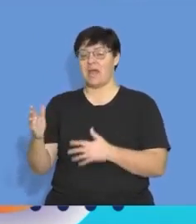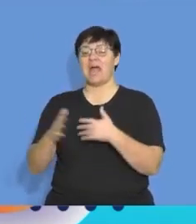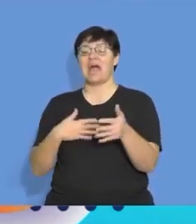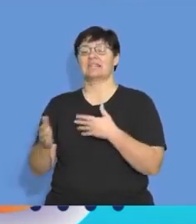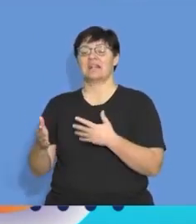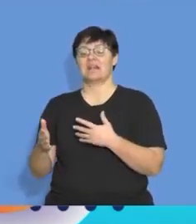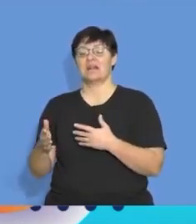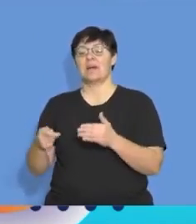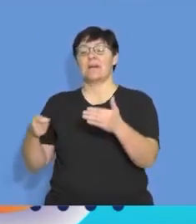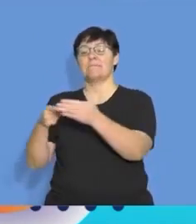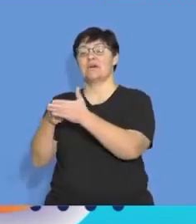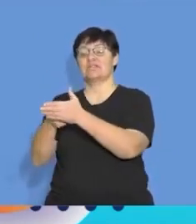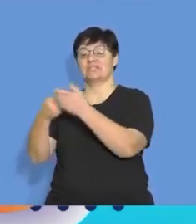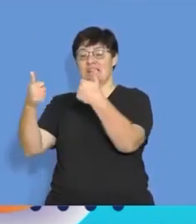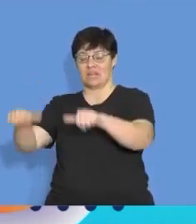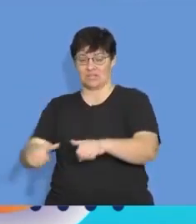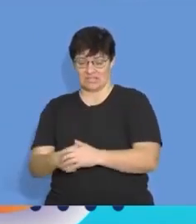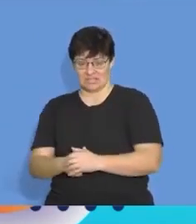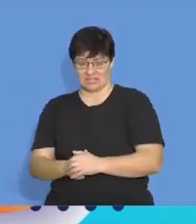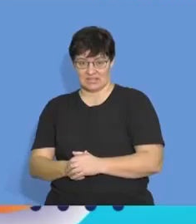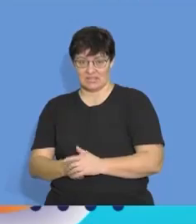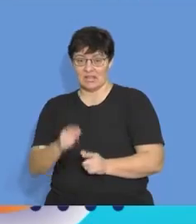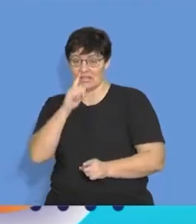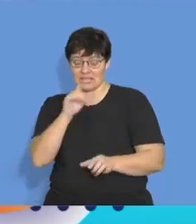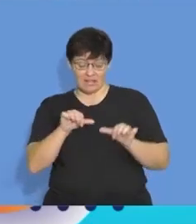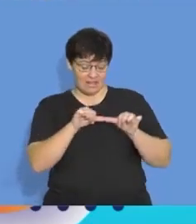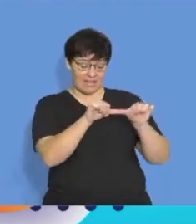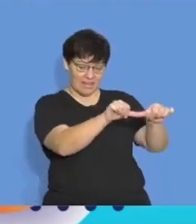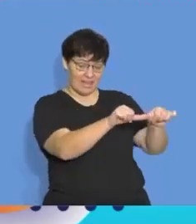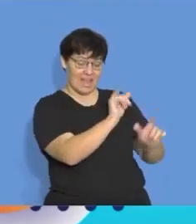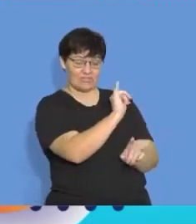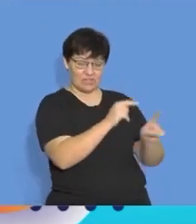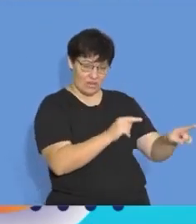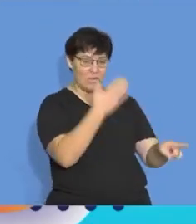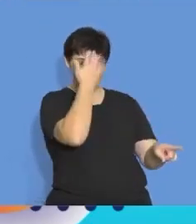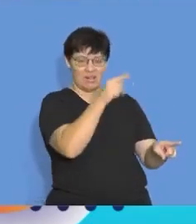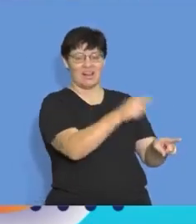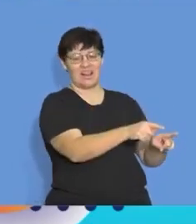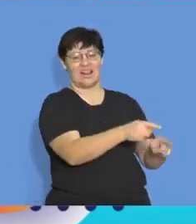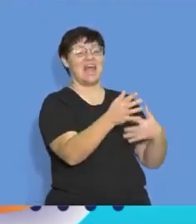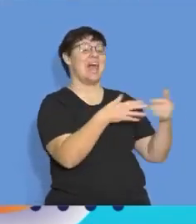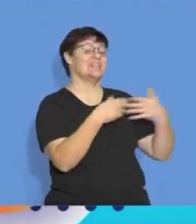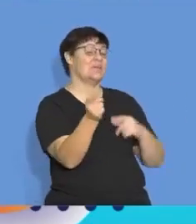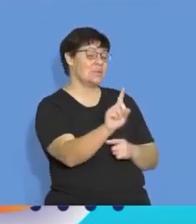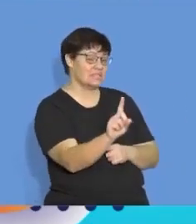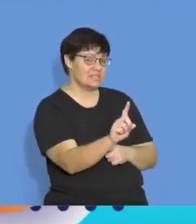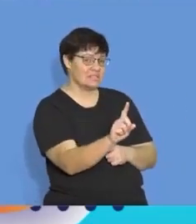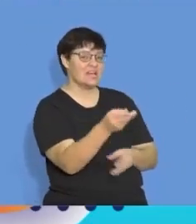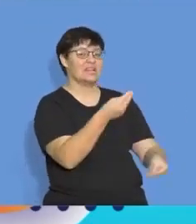with the purchases account. The moment you see perpetual inventory, you should know that you are dealing with